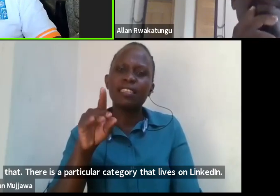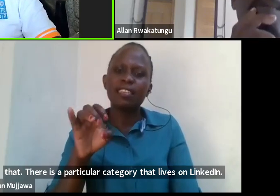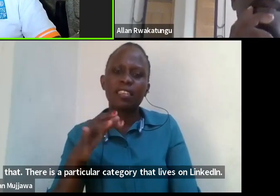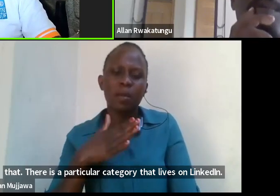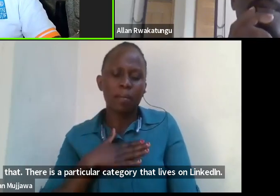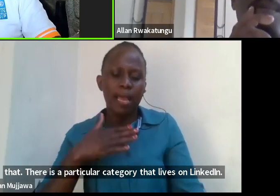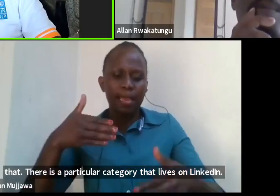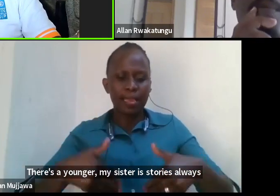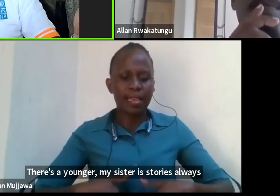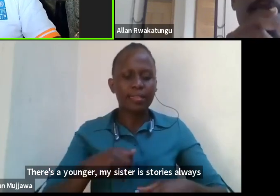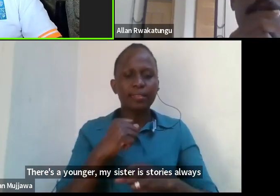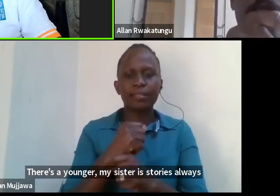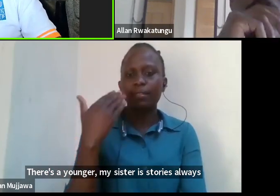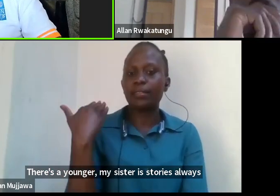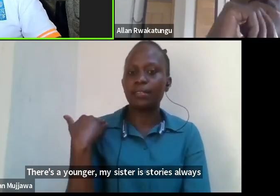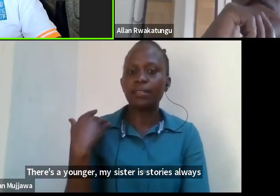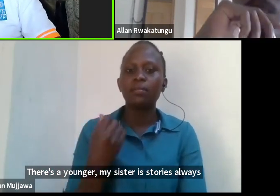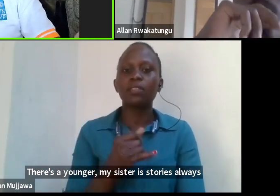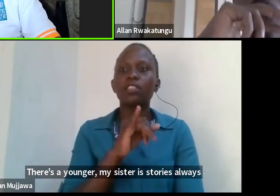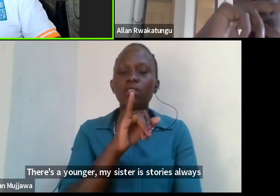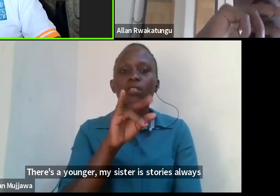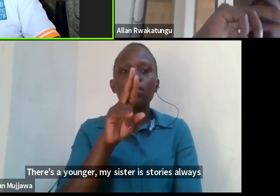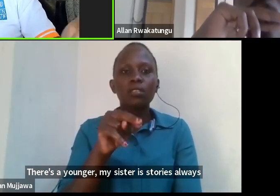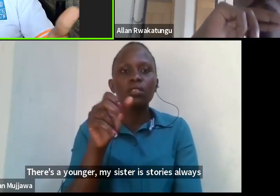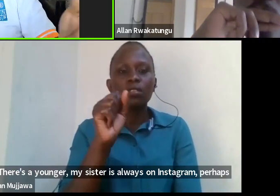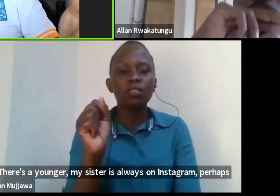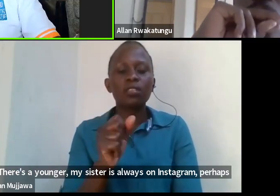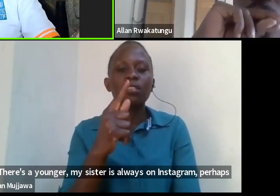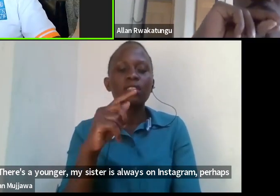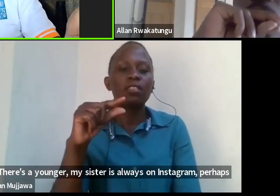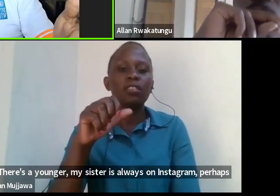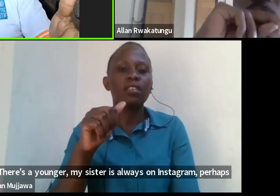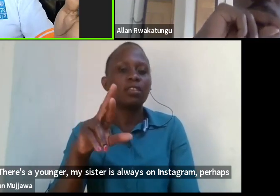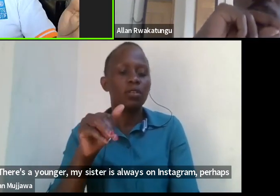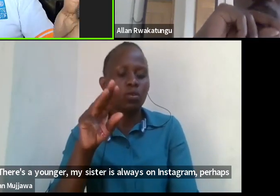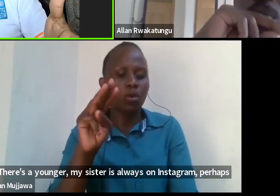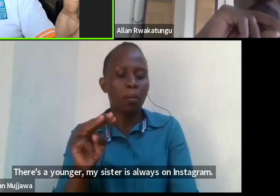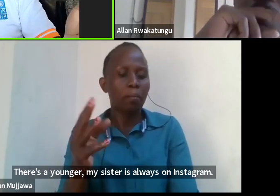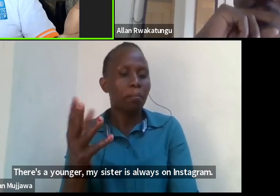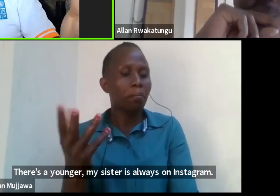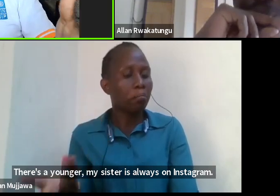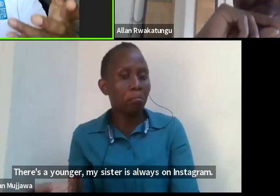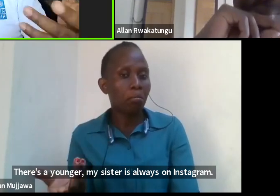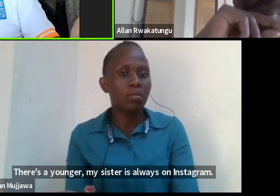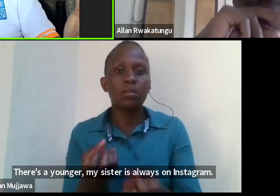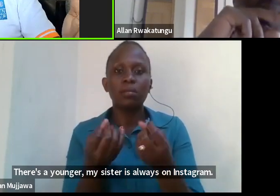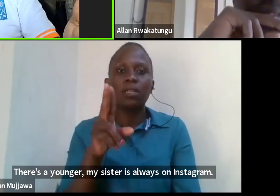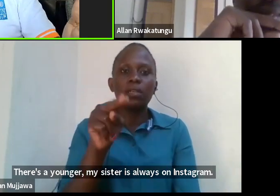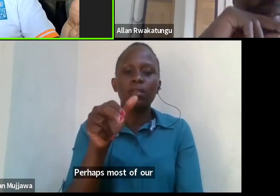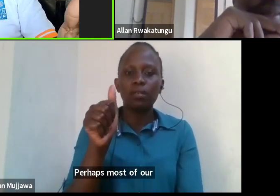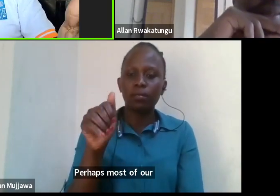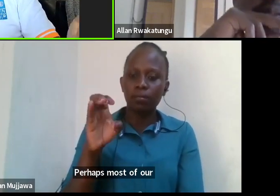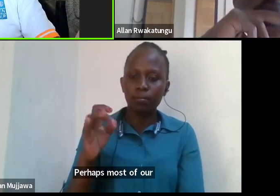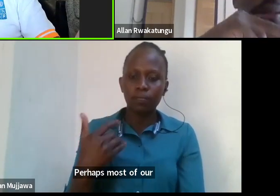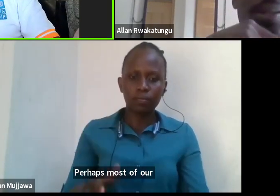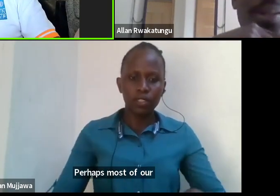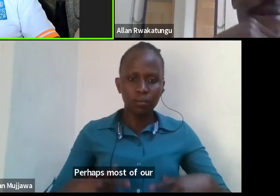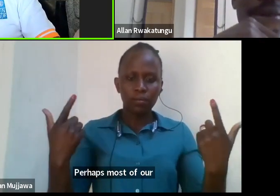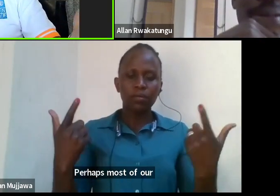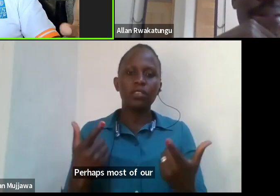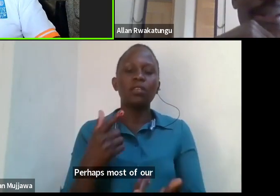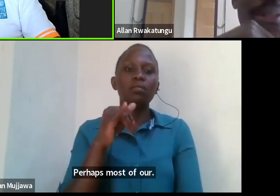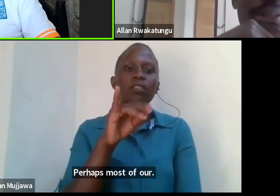is Zora's on Instagram. Perhaps most of our NASE kind of community lives on